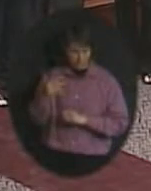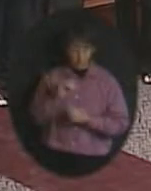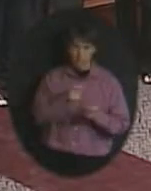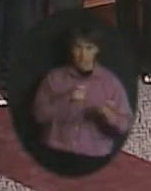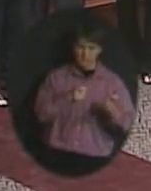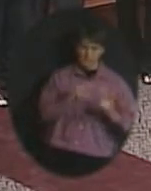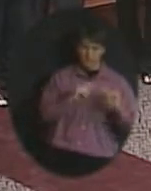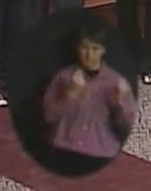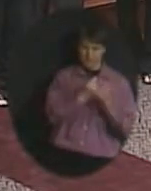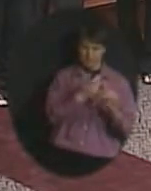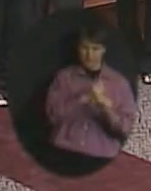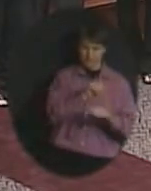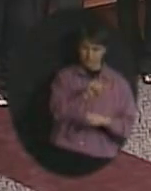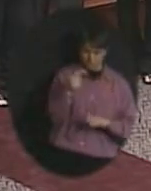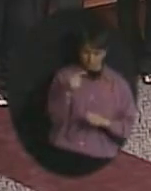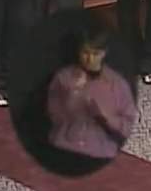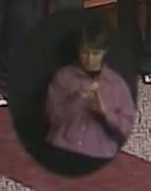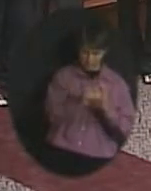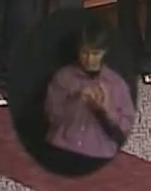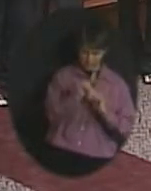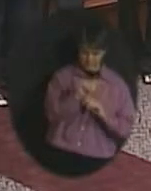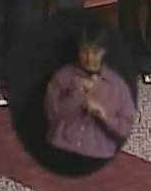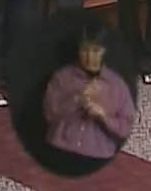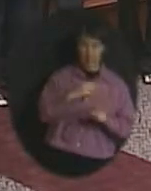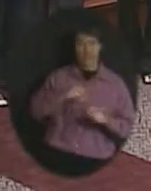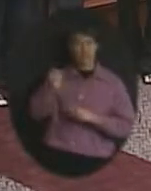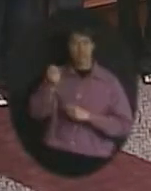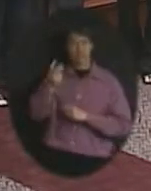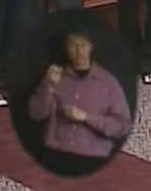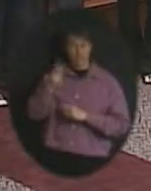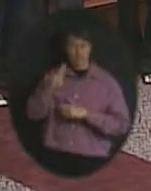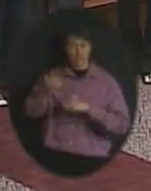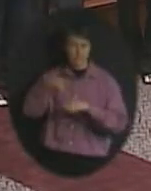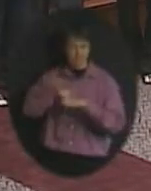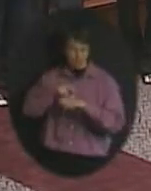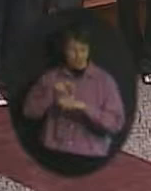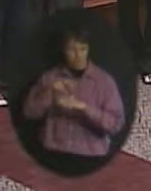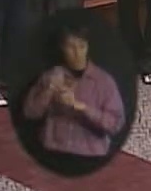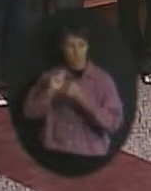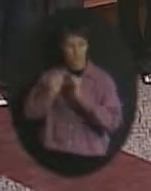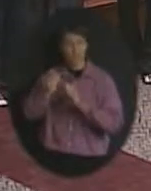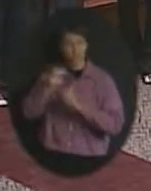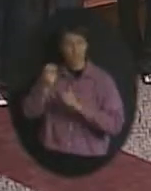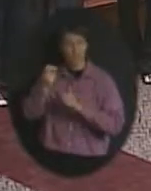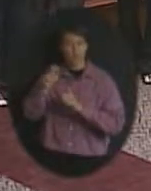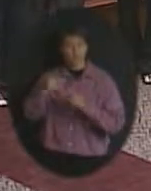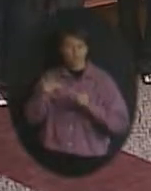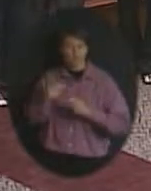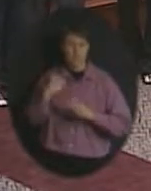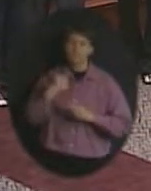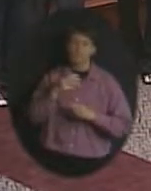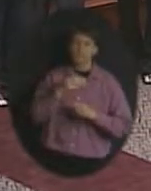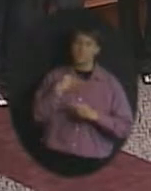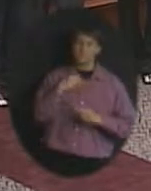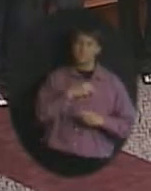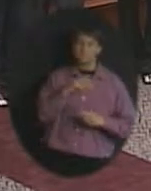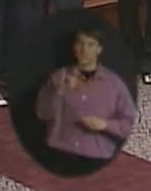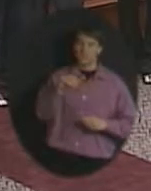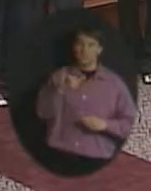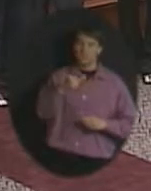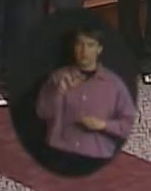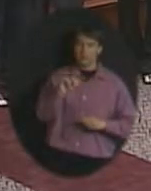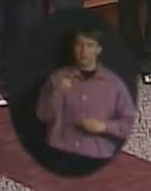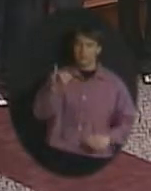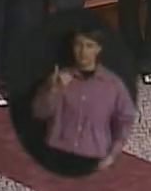took first in the state of Kansas and 12th at the national competition. Members of the culinary team, Dylan Magaster,